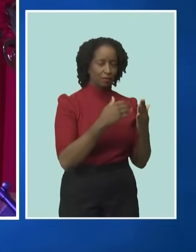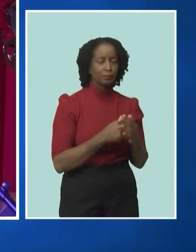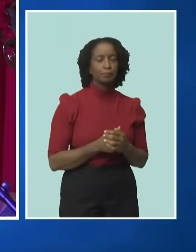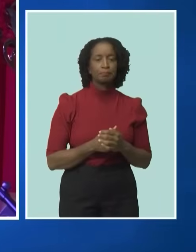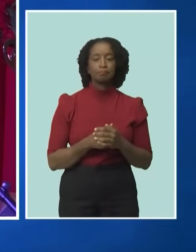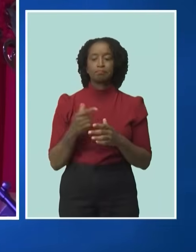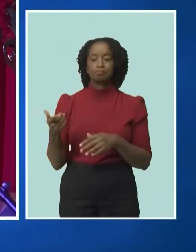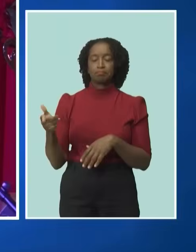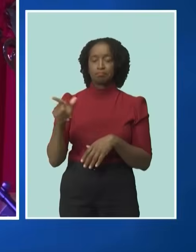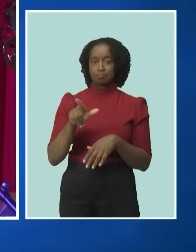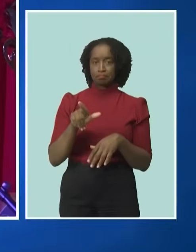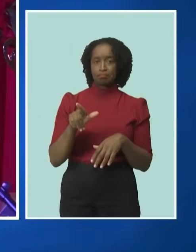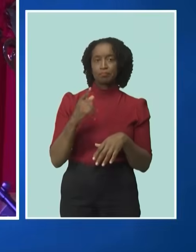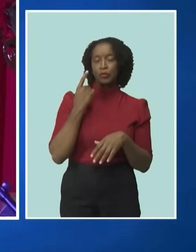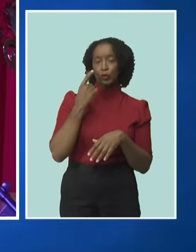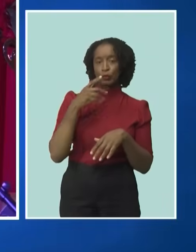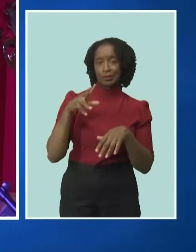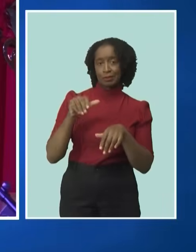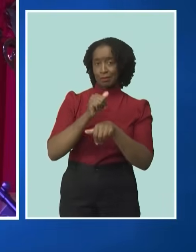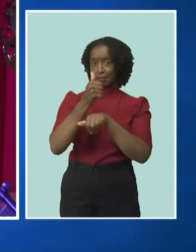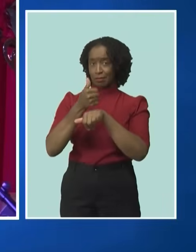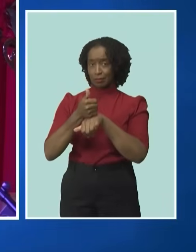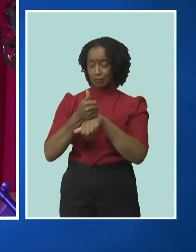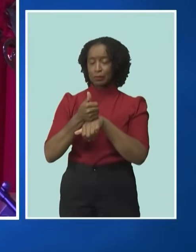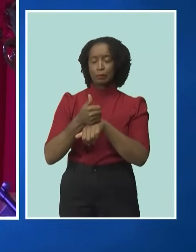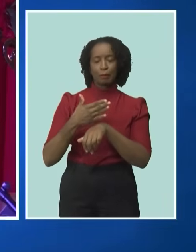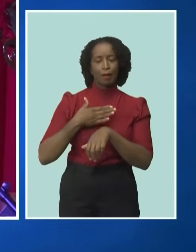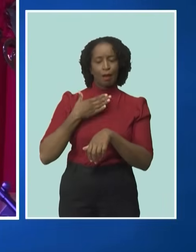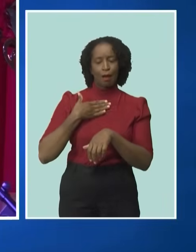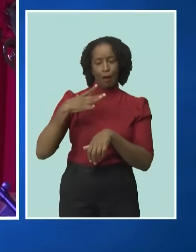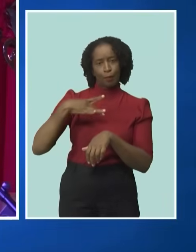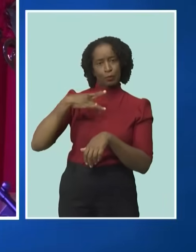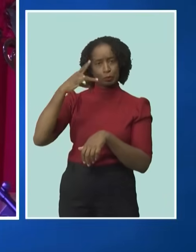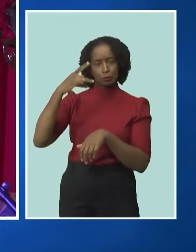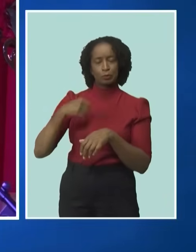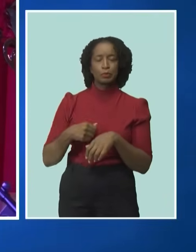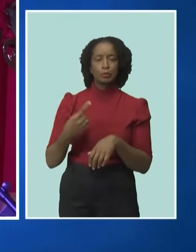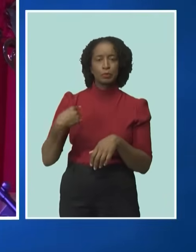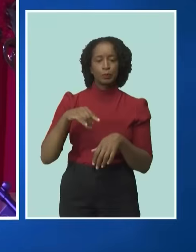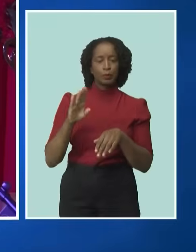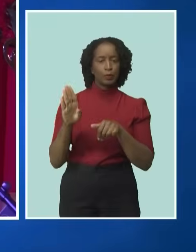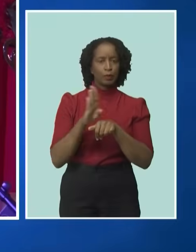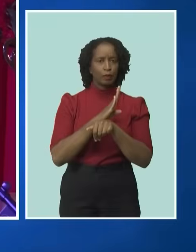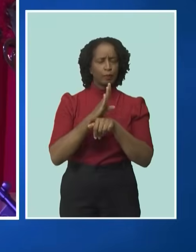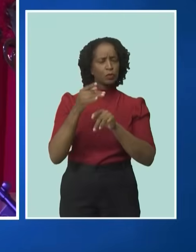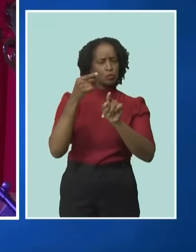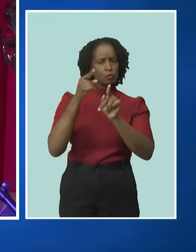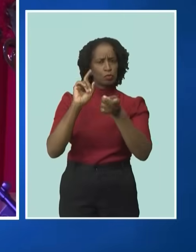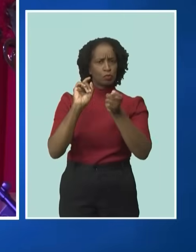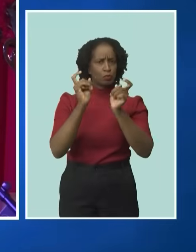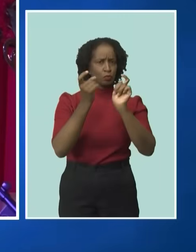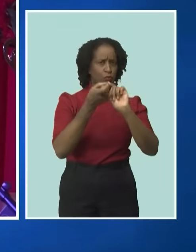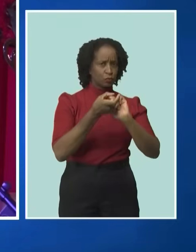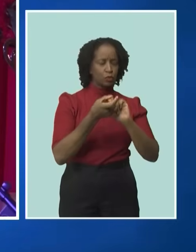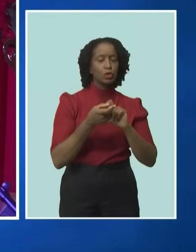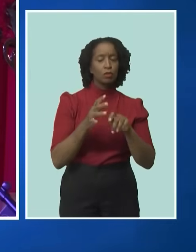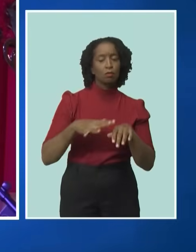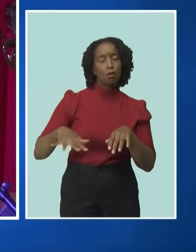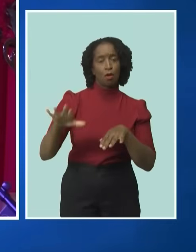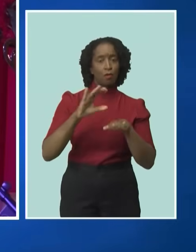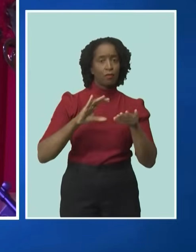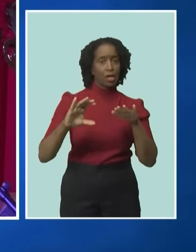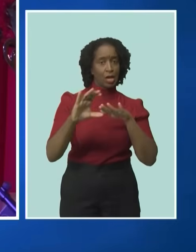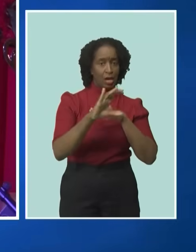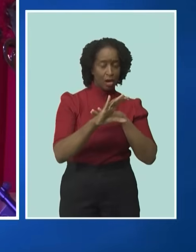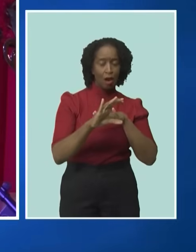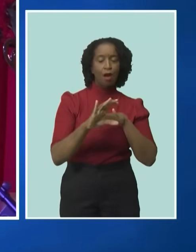appointed to the position. We have been reshaping our business, and we've reduced our regional footprint to 10 territories, allowing